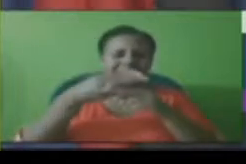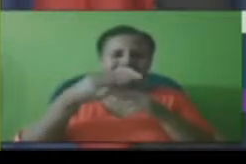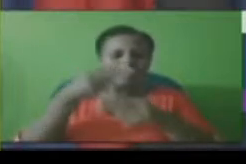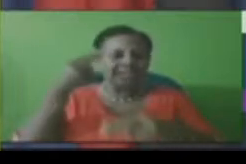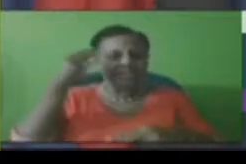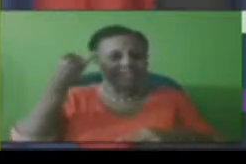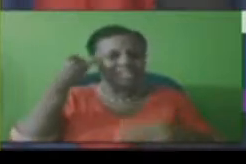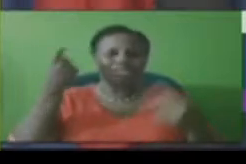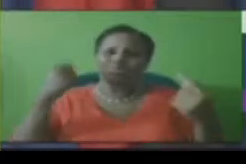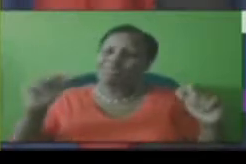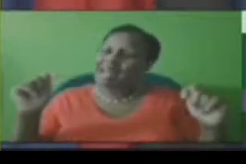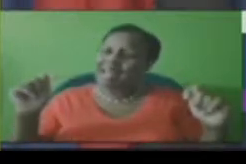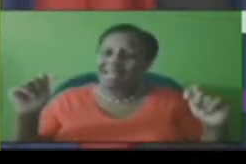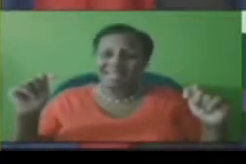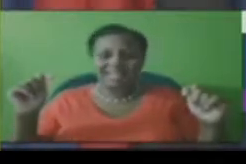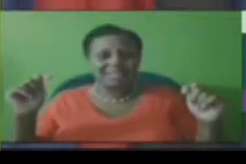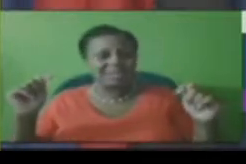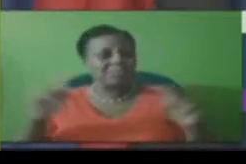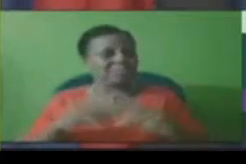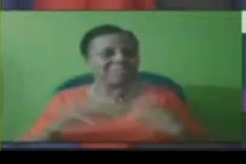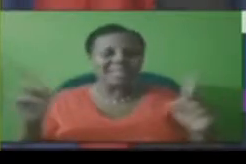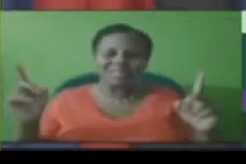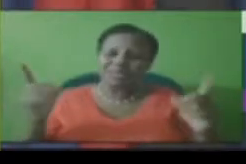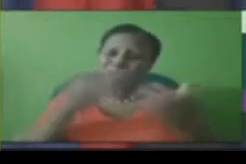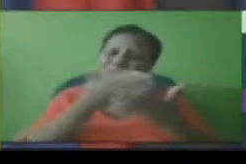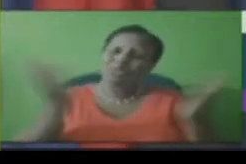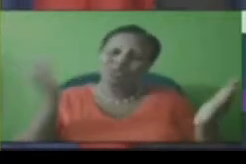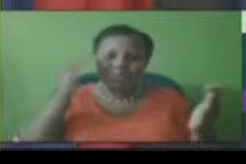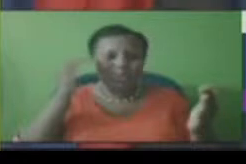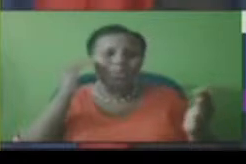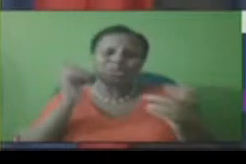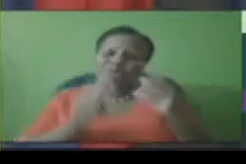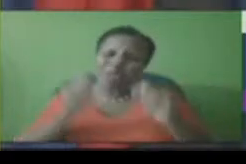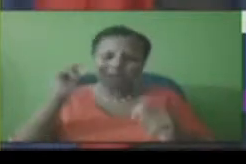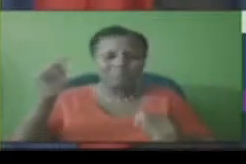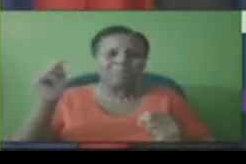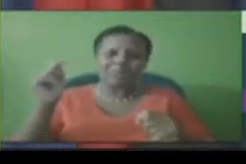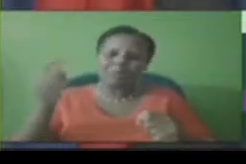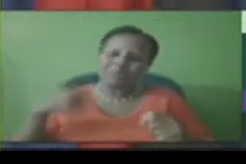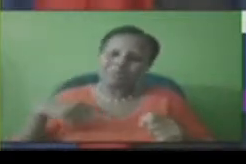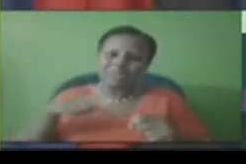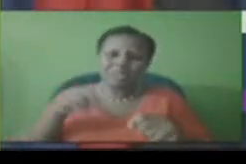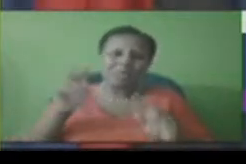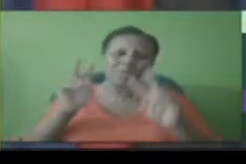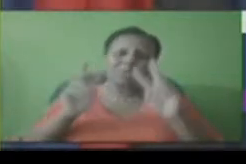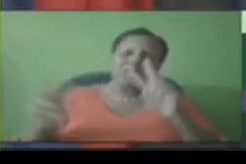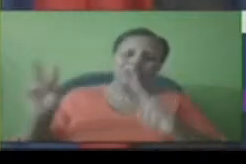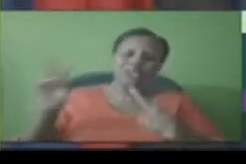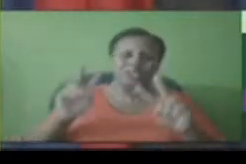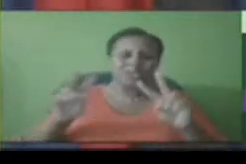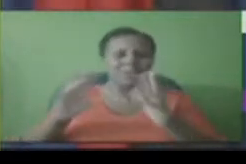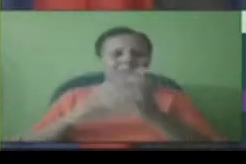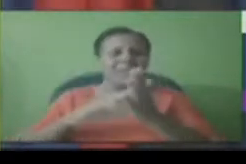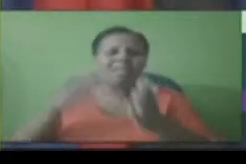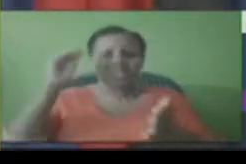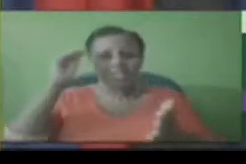Trinidad and Tobago, there are lessons to be learned here. No matter how bad you think it is, it can always get